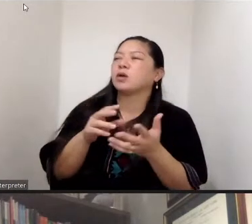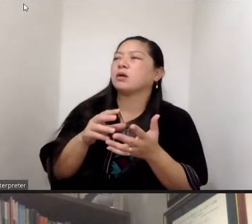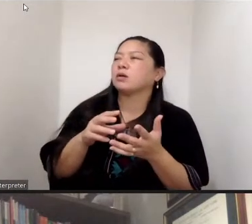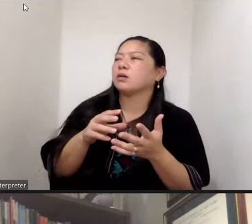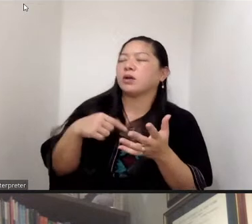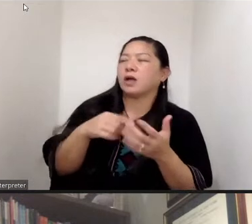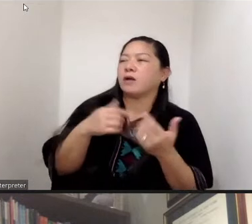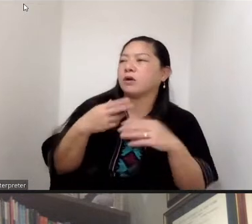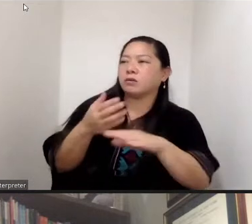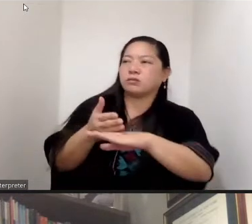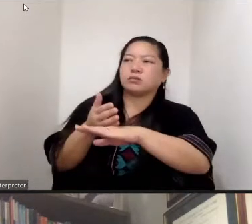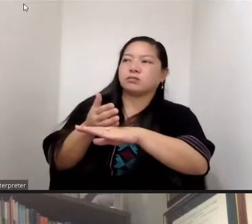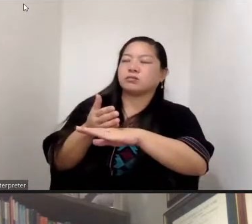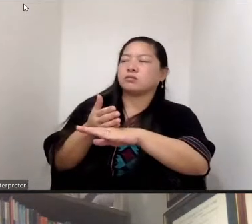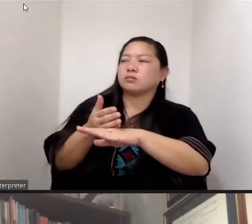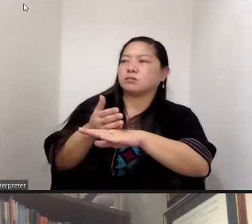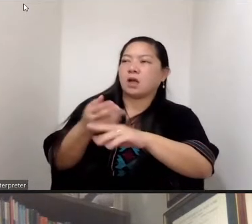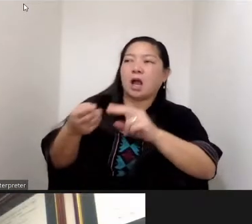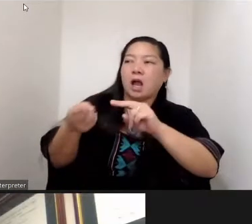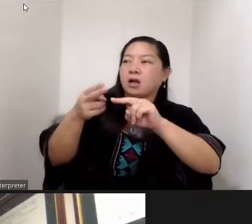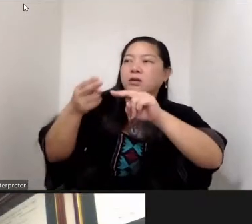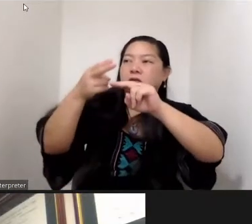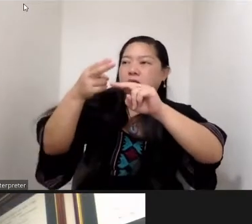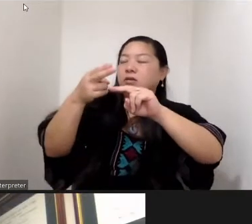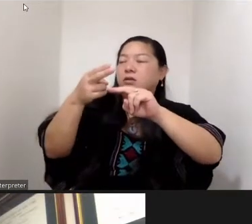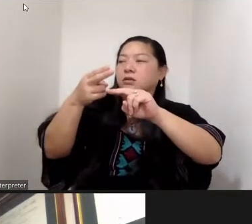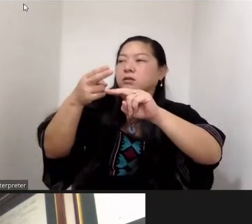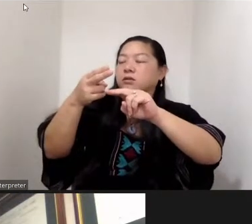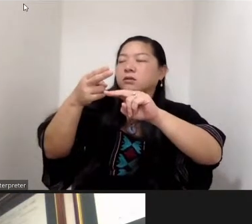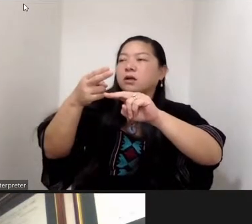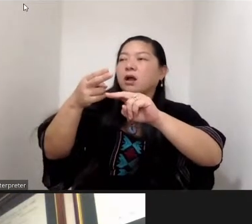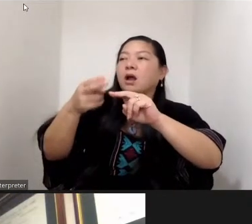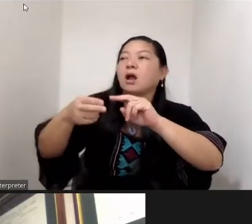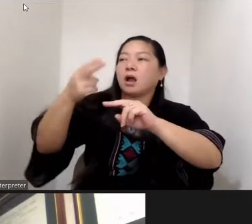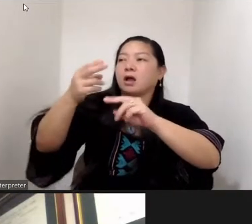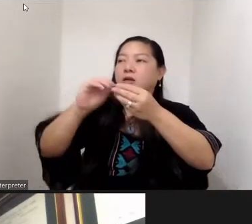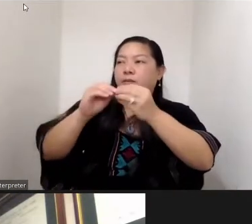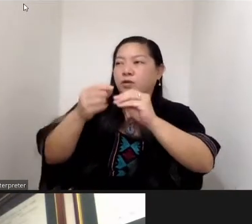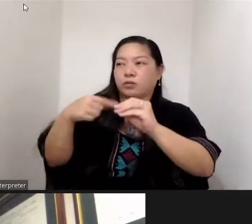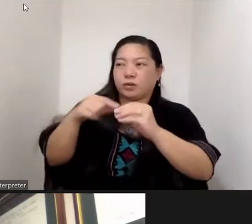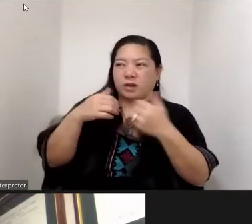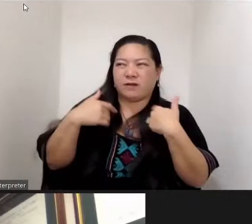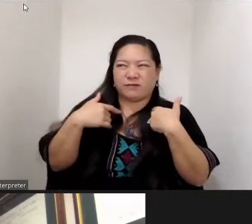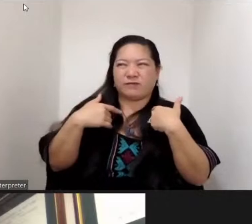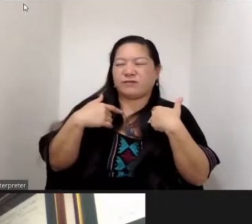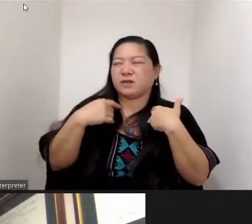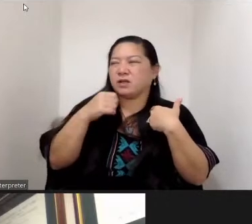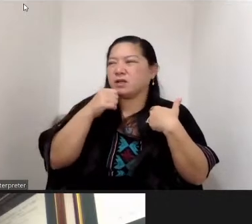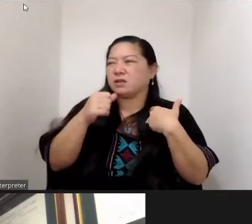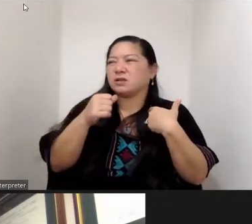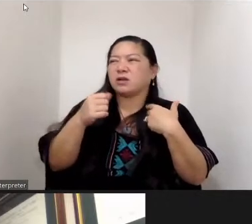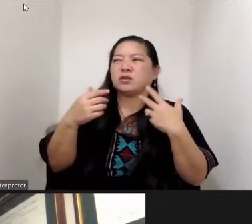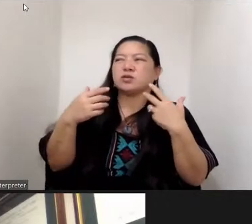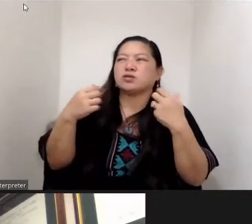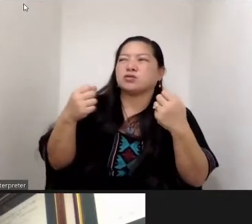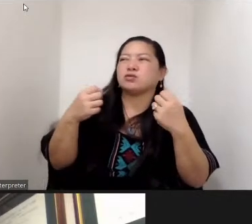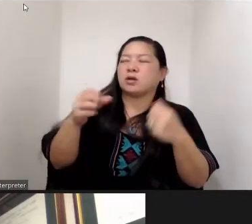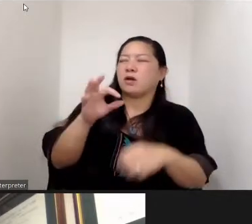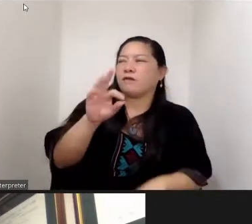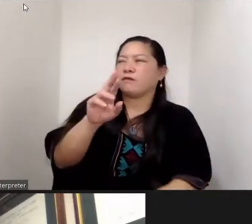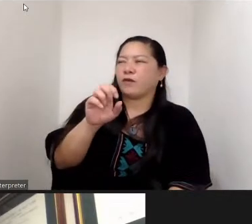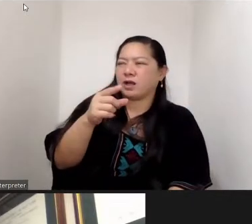with our healthcare delivery system. And that's why we can't risk just putting it in moderate throughout the whole